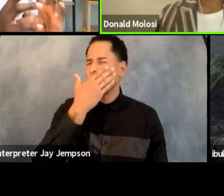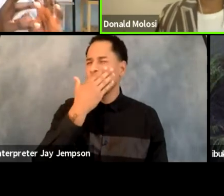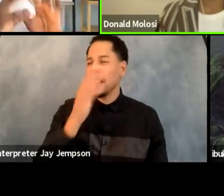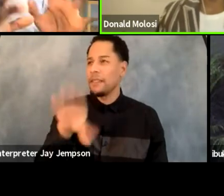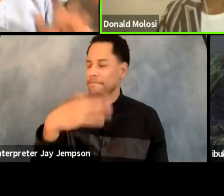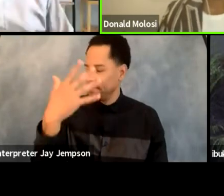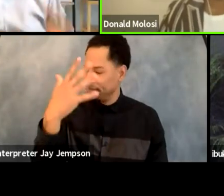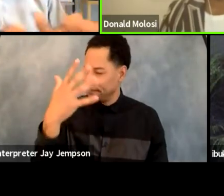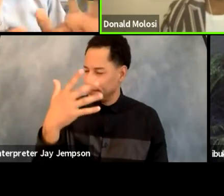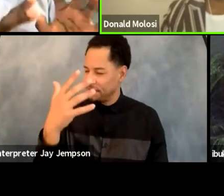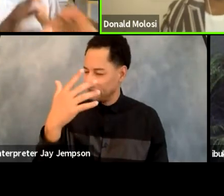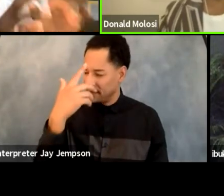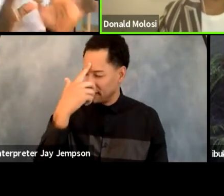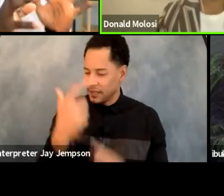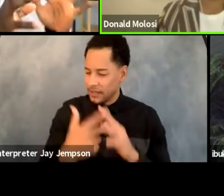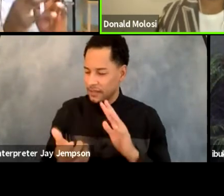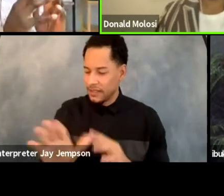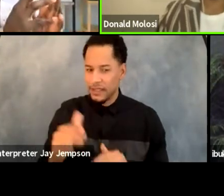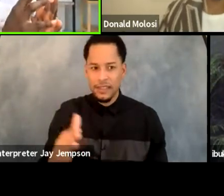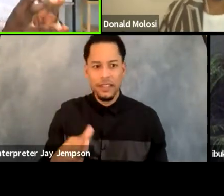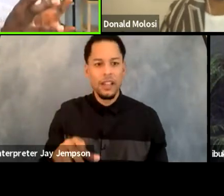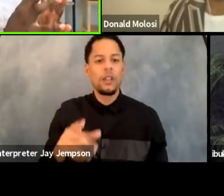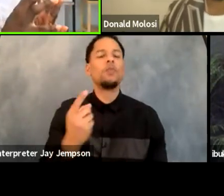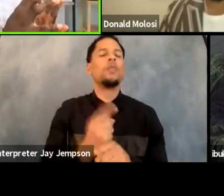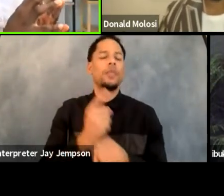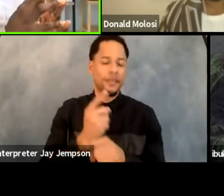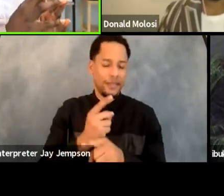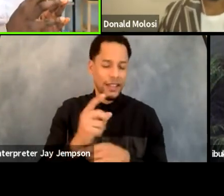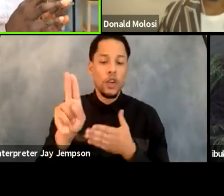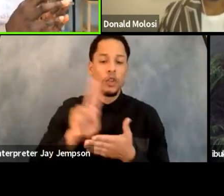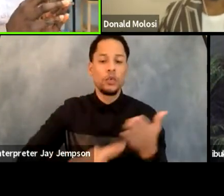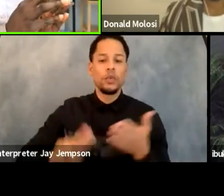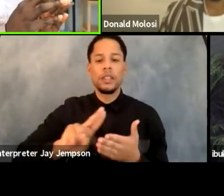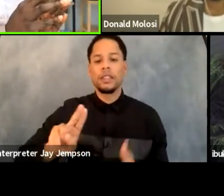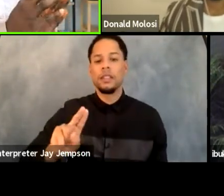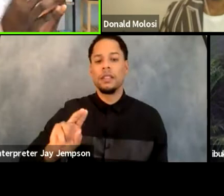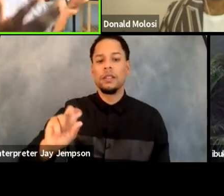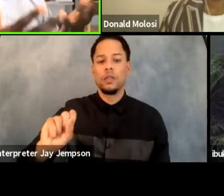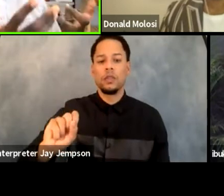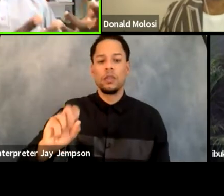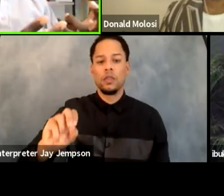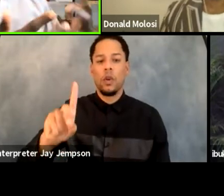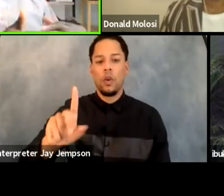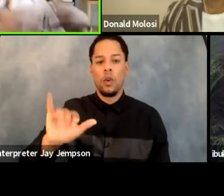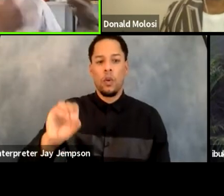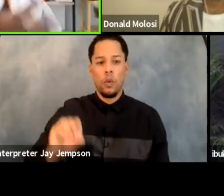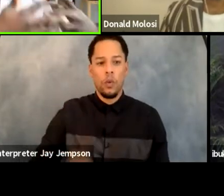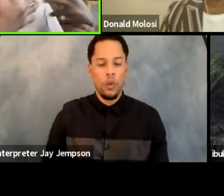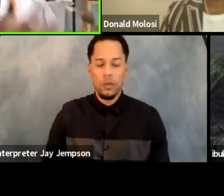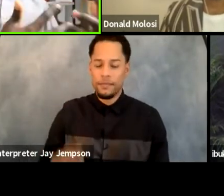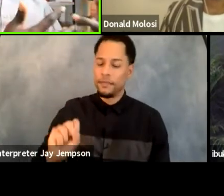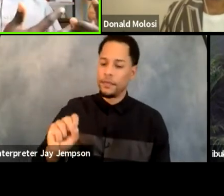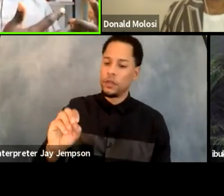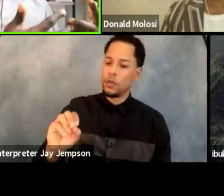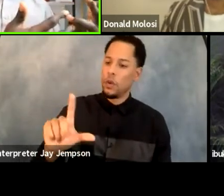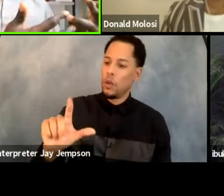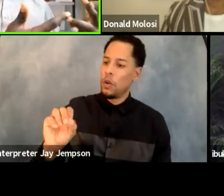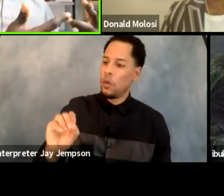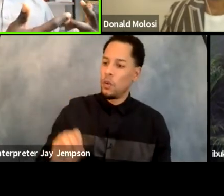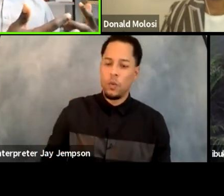United Solo. Yeah, United Solo. Thank you. United Solo. Yes, exactly. And hopefully Princess also within the